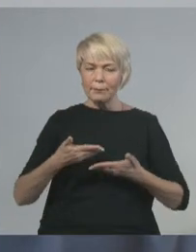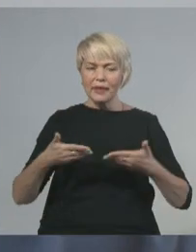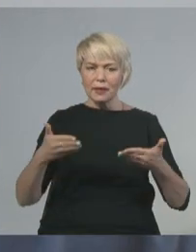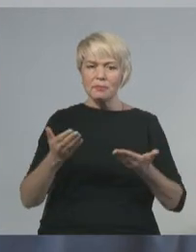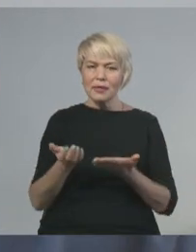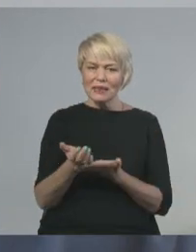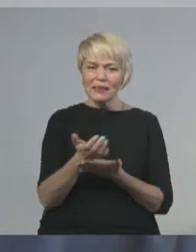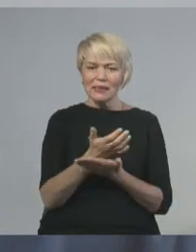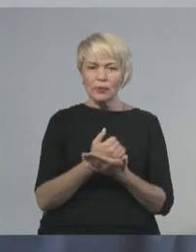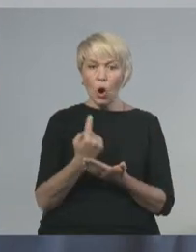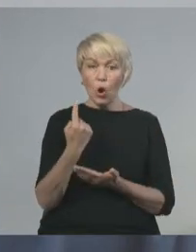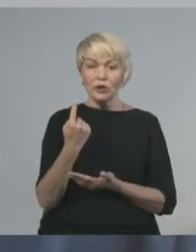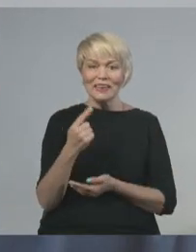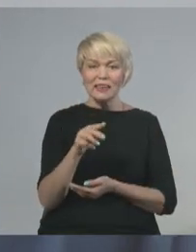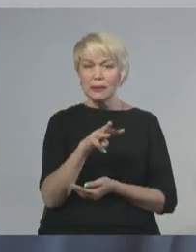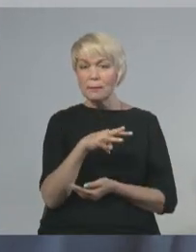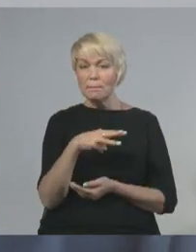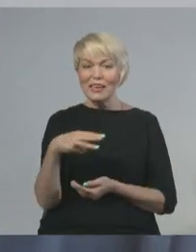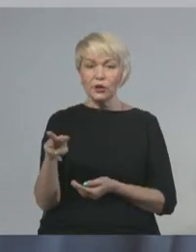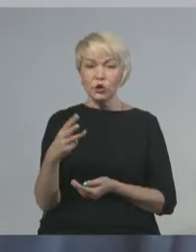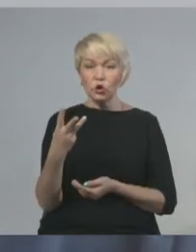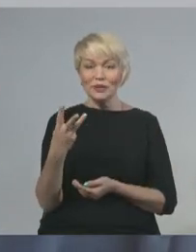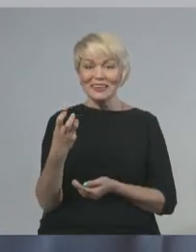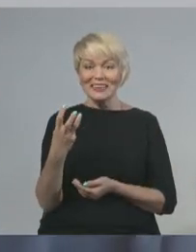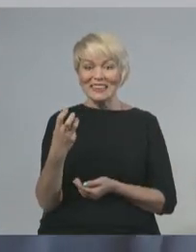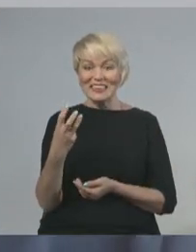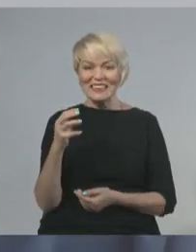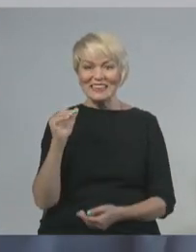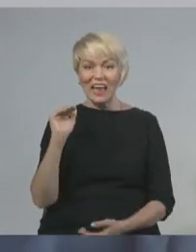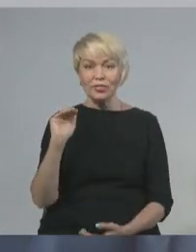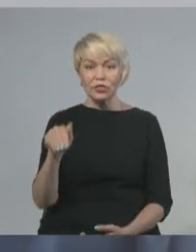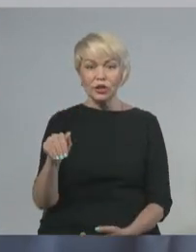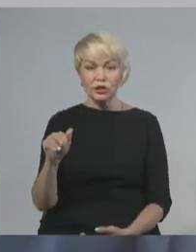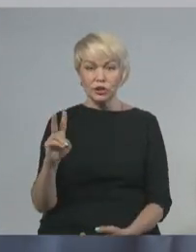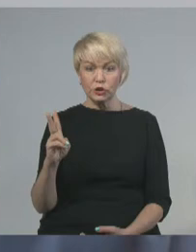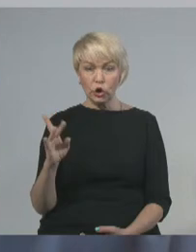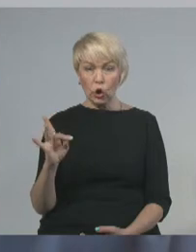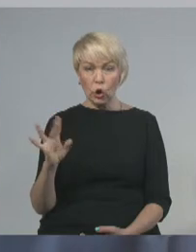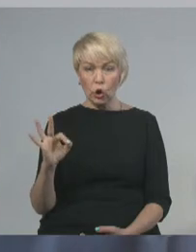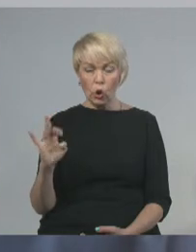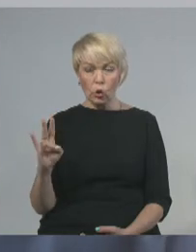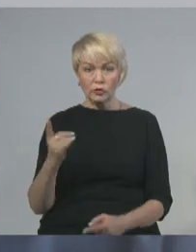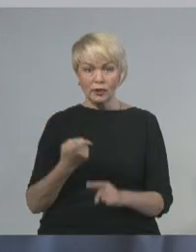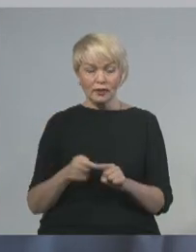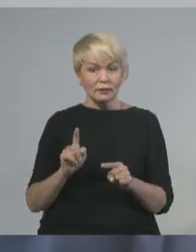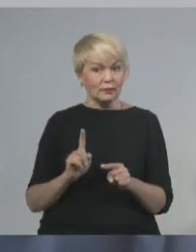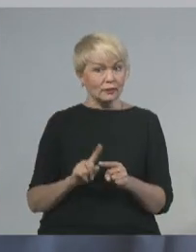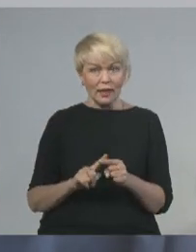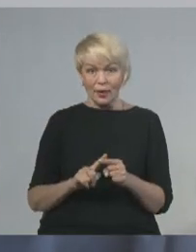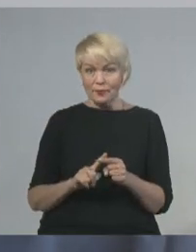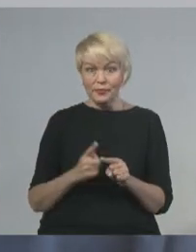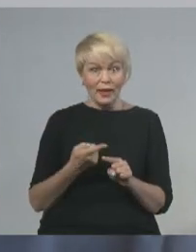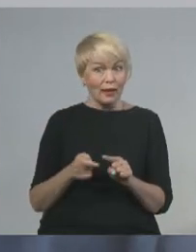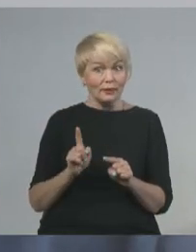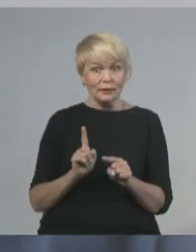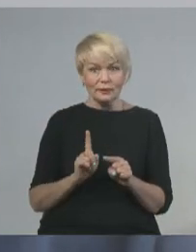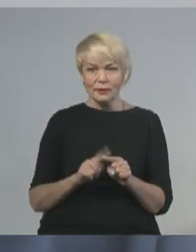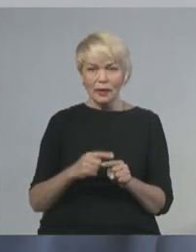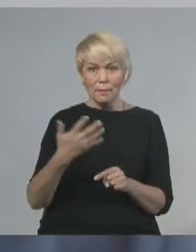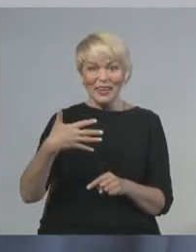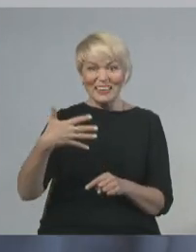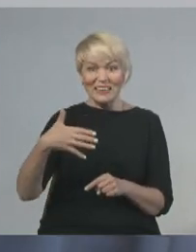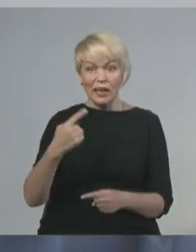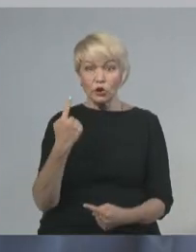350 000 crowns which is which is 51 000 euros so it was very very